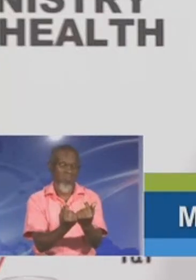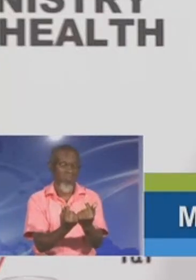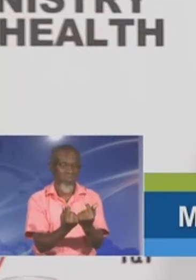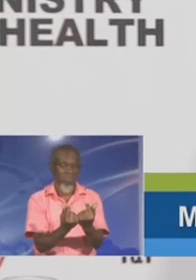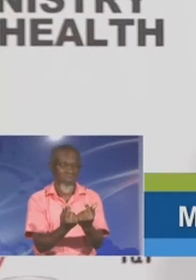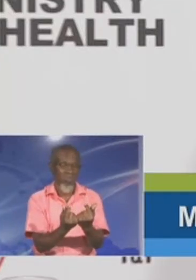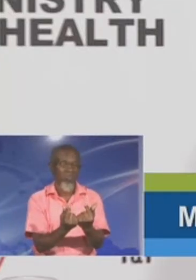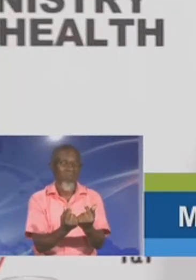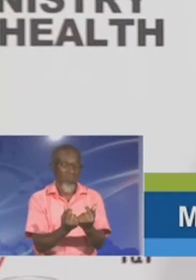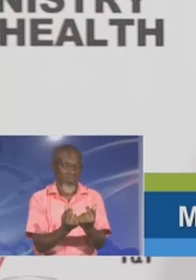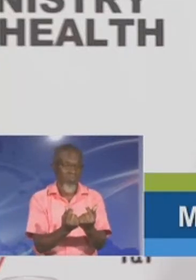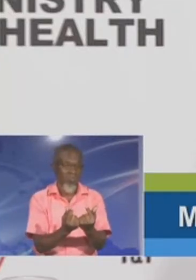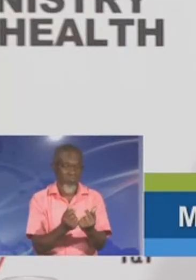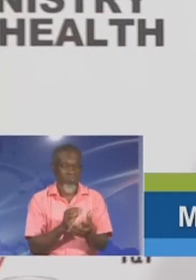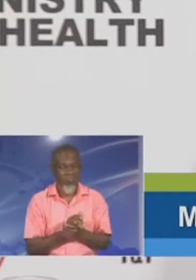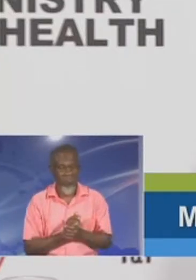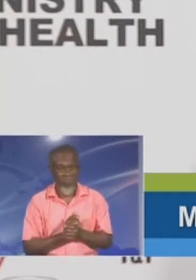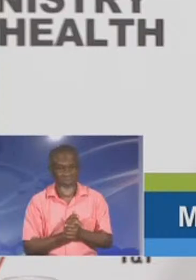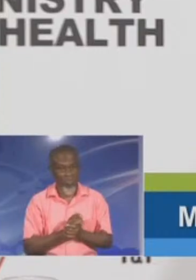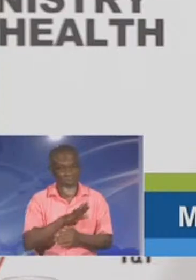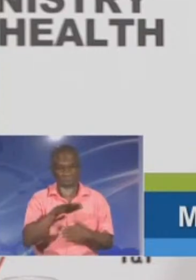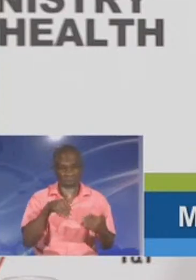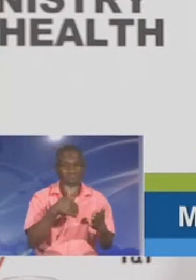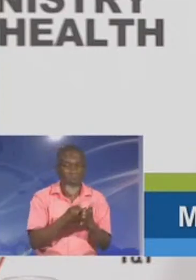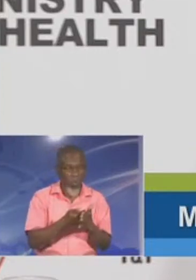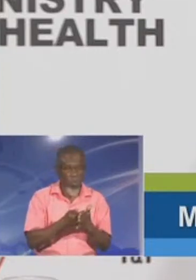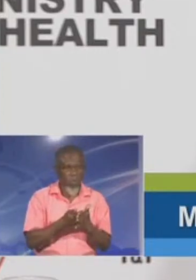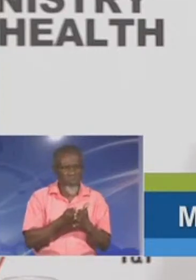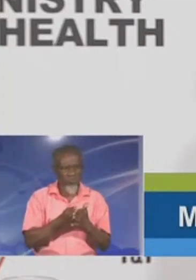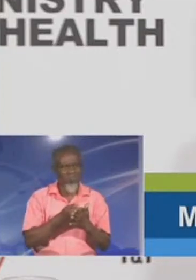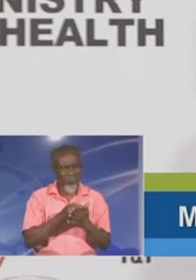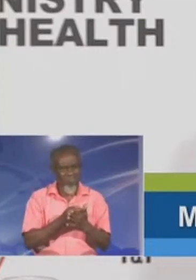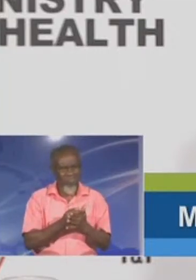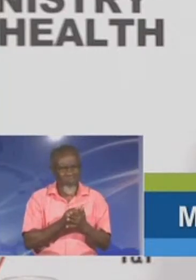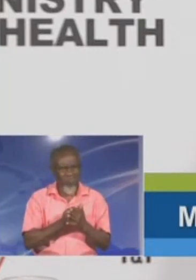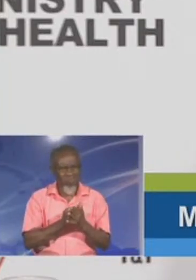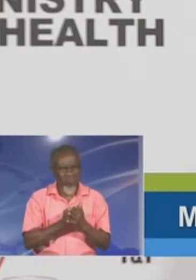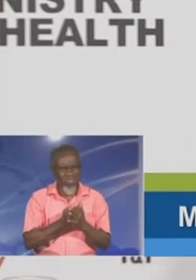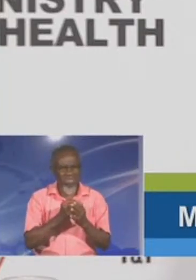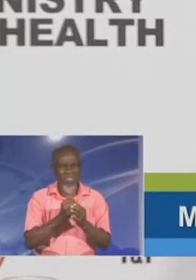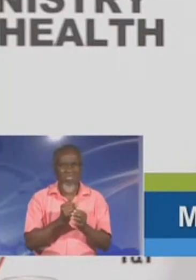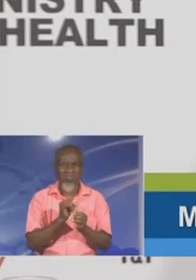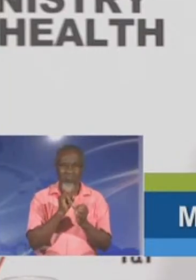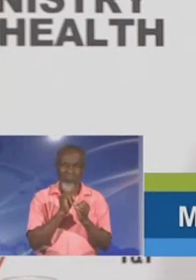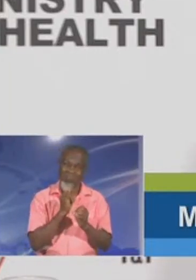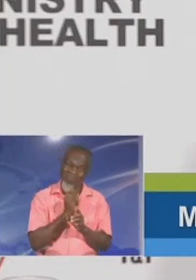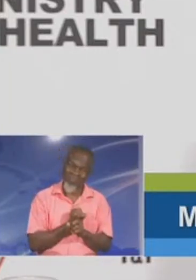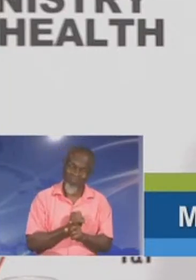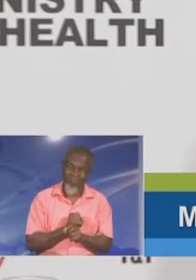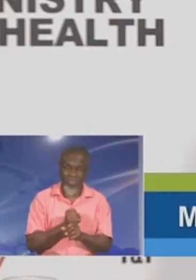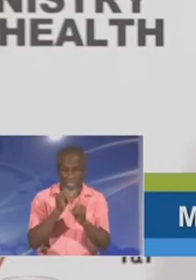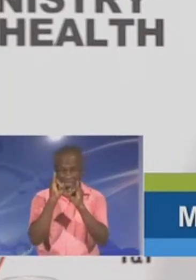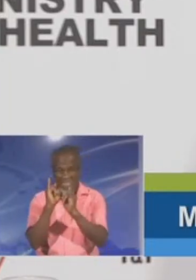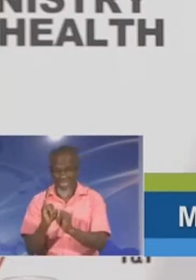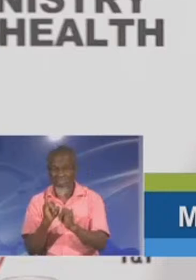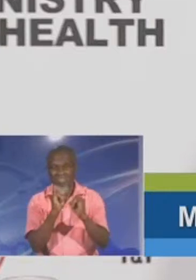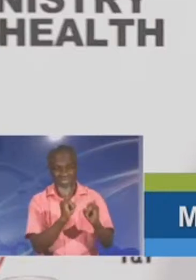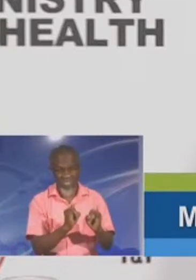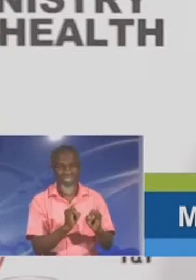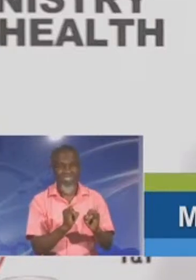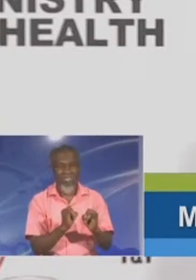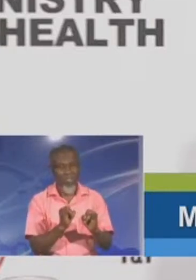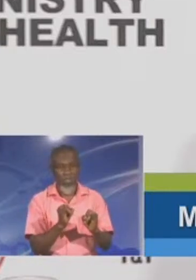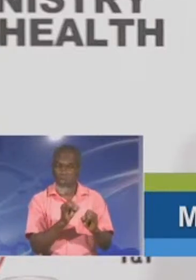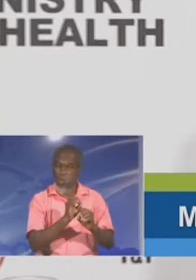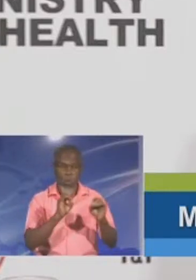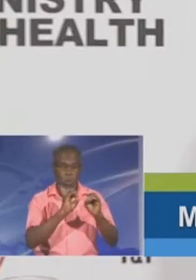and things like that. All of these are individual attitudes or behaviors that you may observe. No one